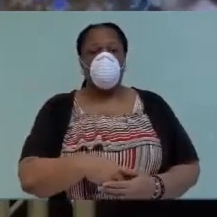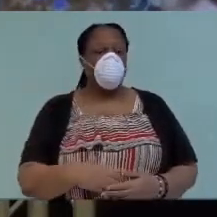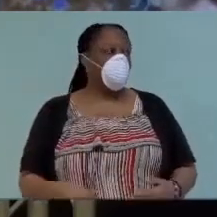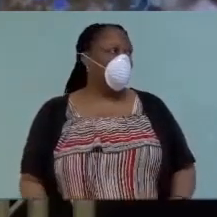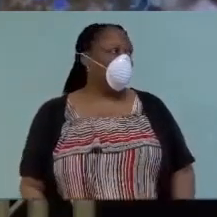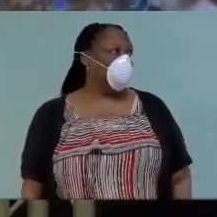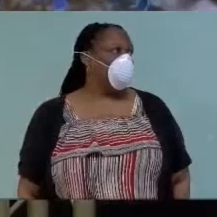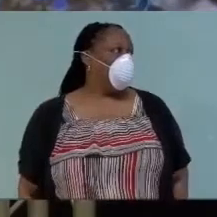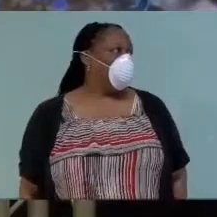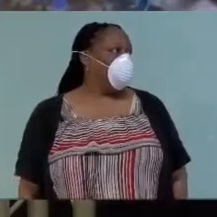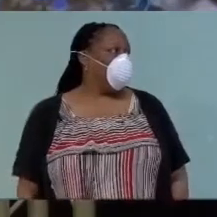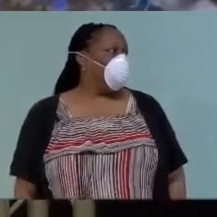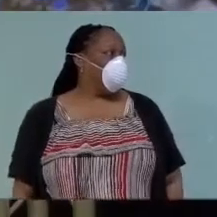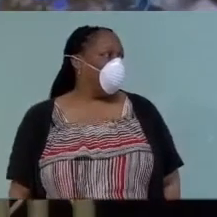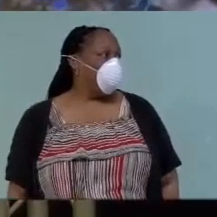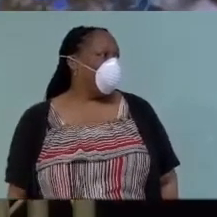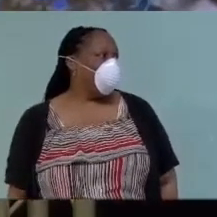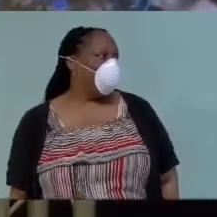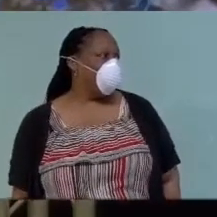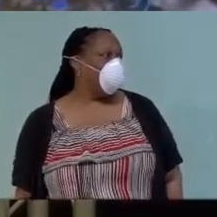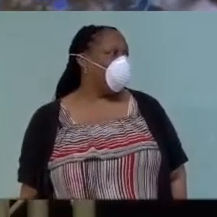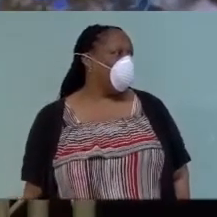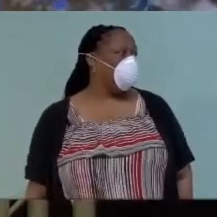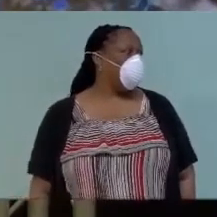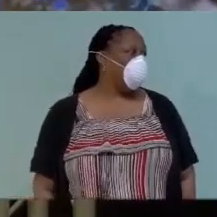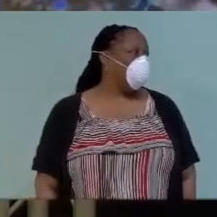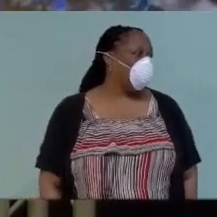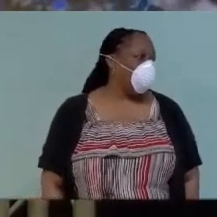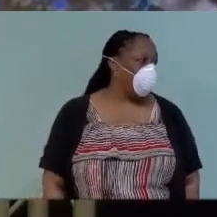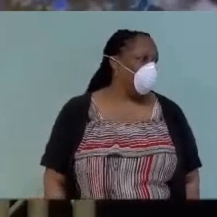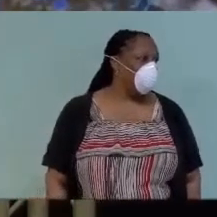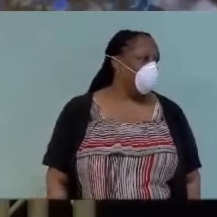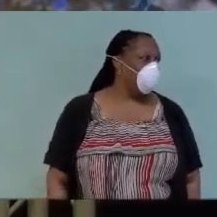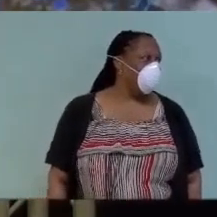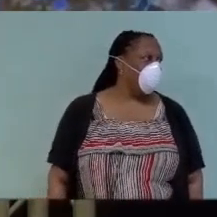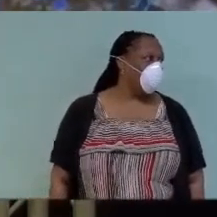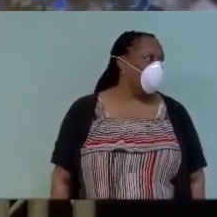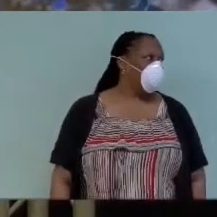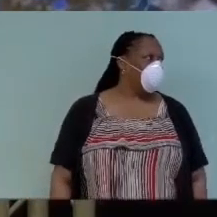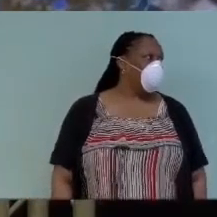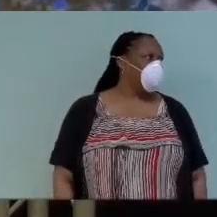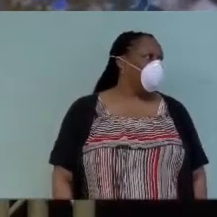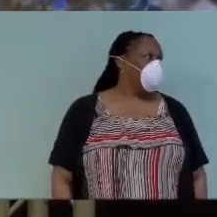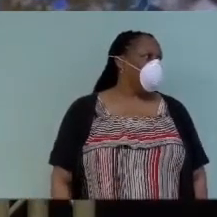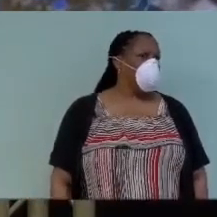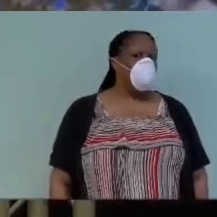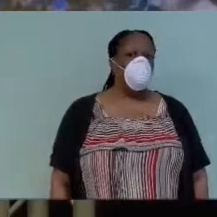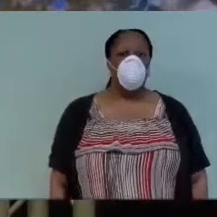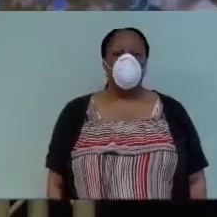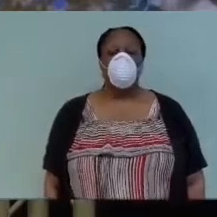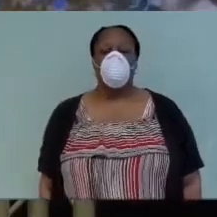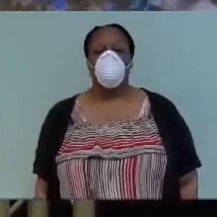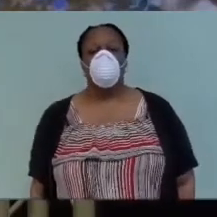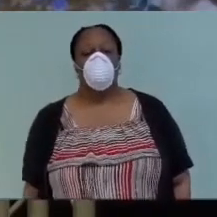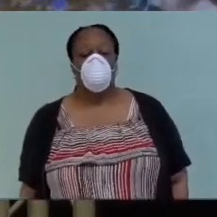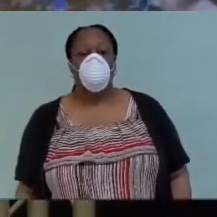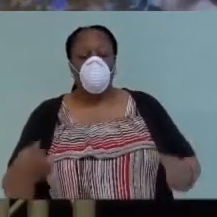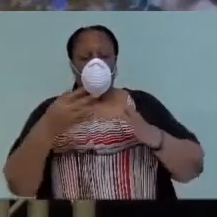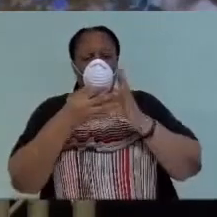diagnostic test now being given looks at the presence of viral genes in a nose or throat swab, a sign of active